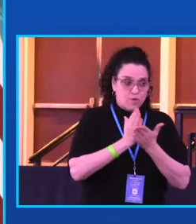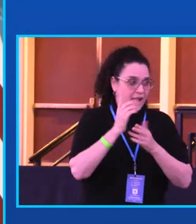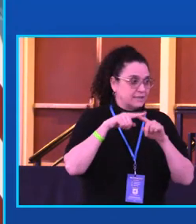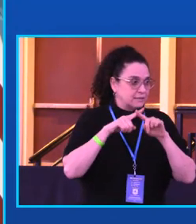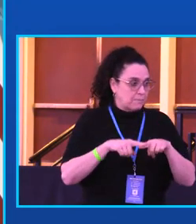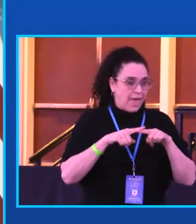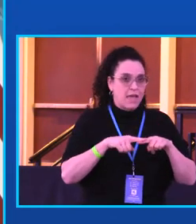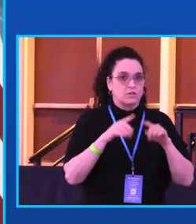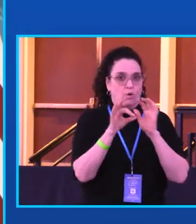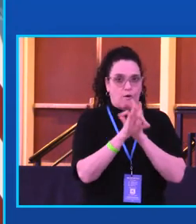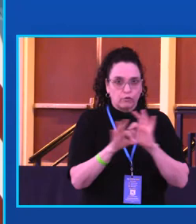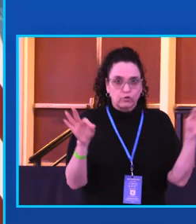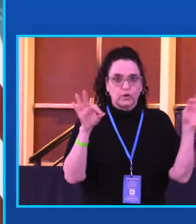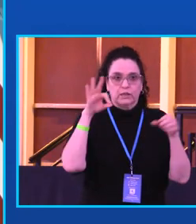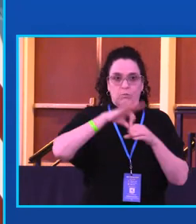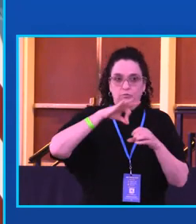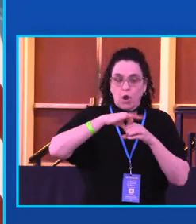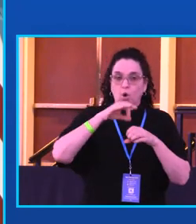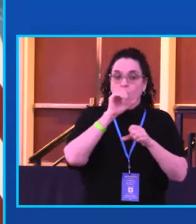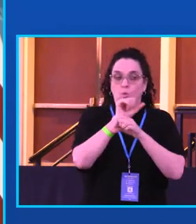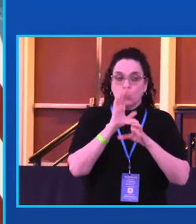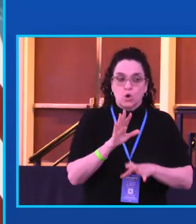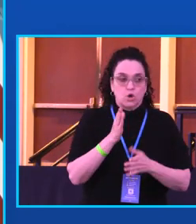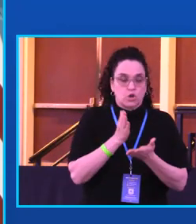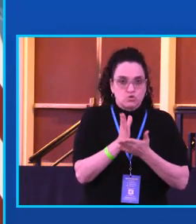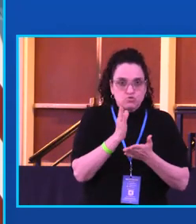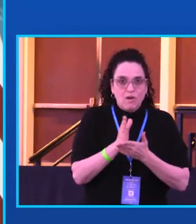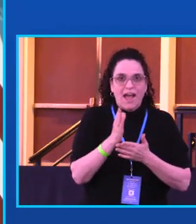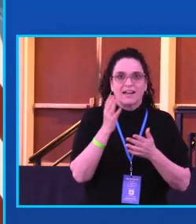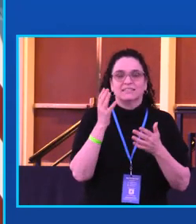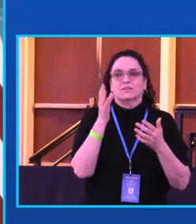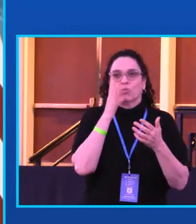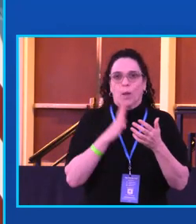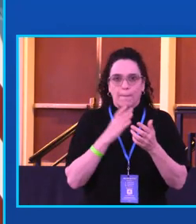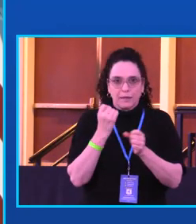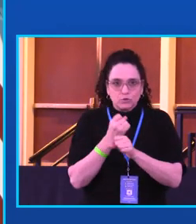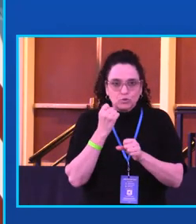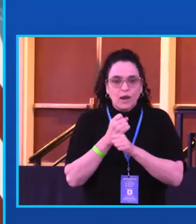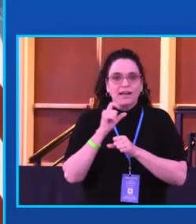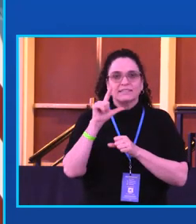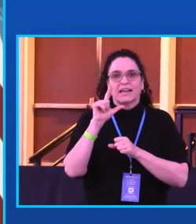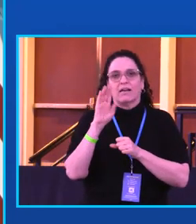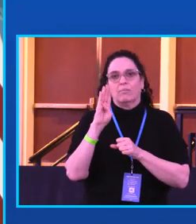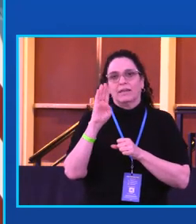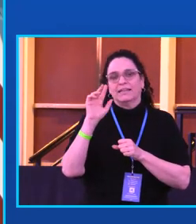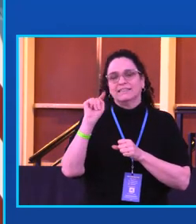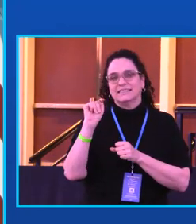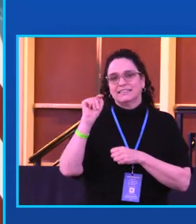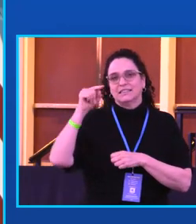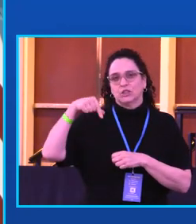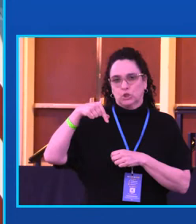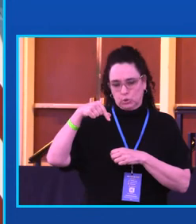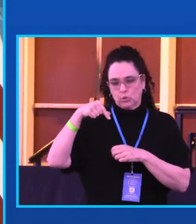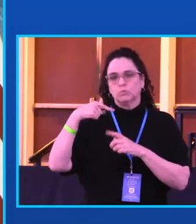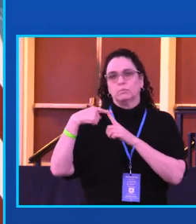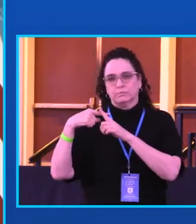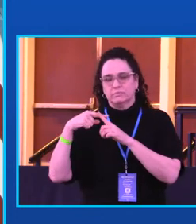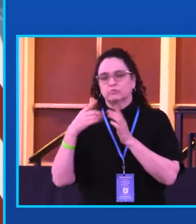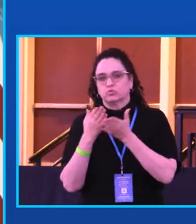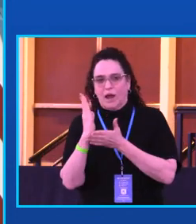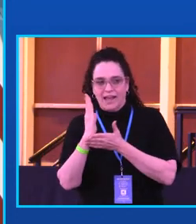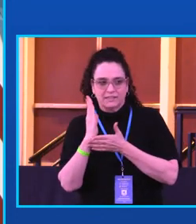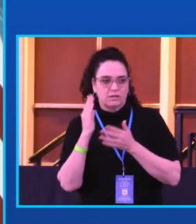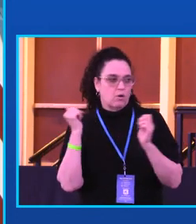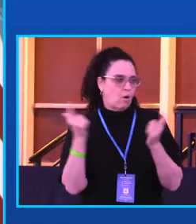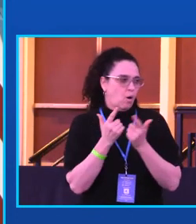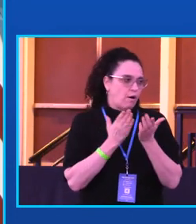on the freedom to vote. Workers' rights, women's rights, immigrant rights, LGBTQ rights, all of the rights that we